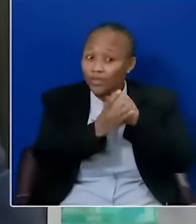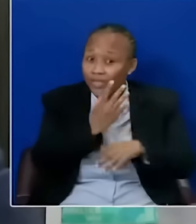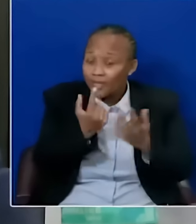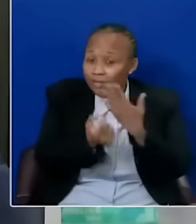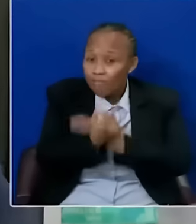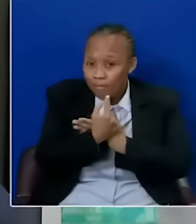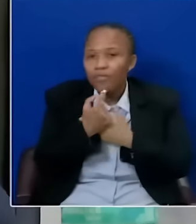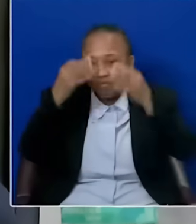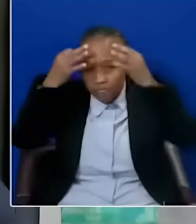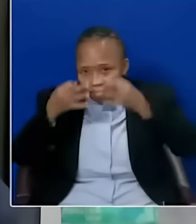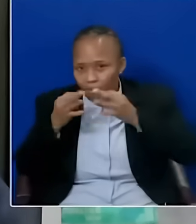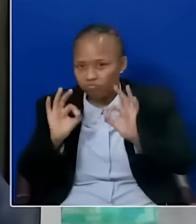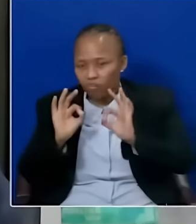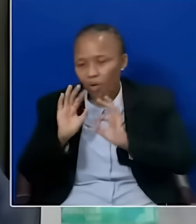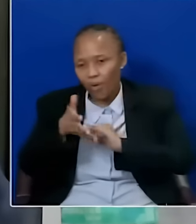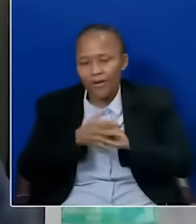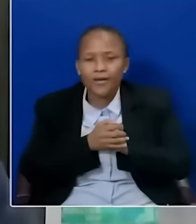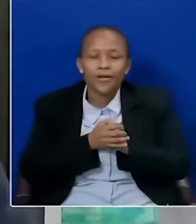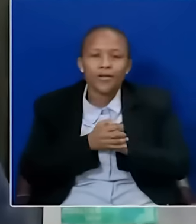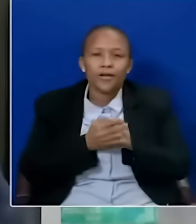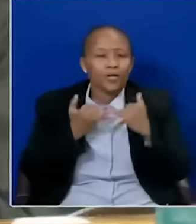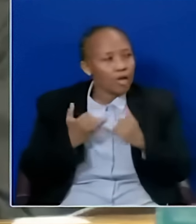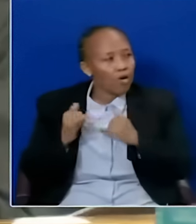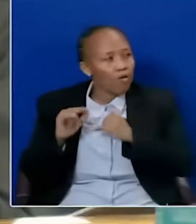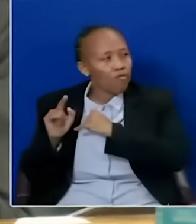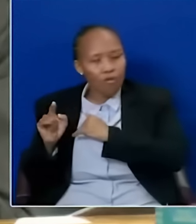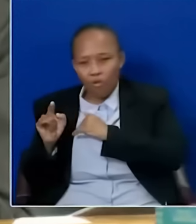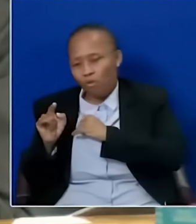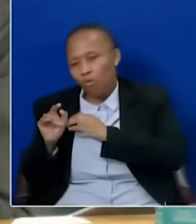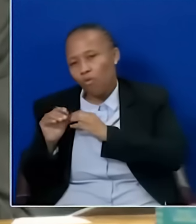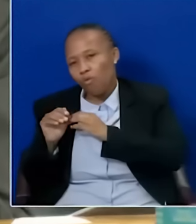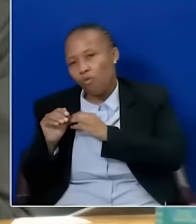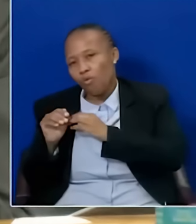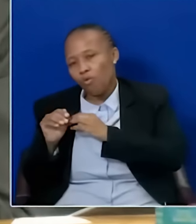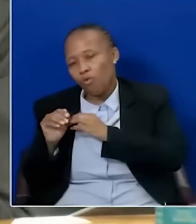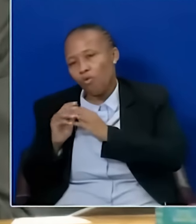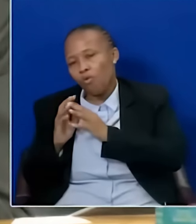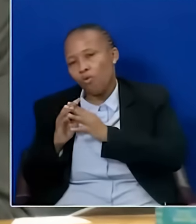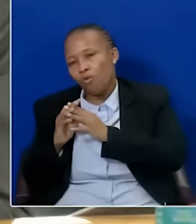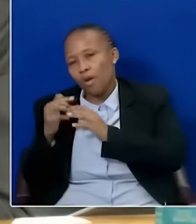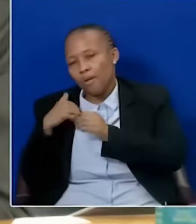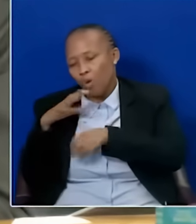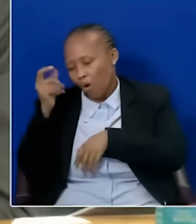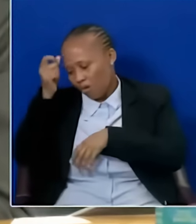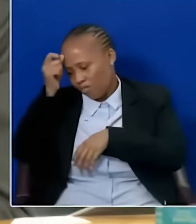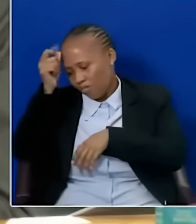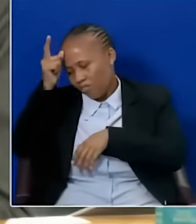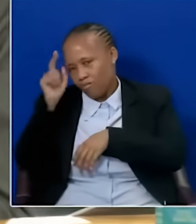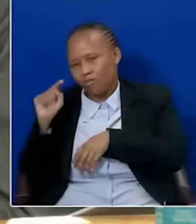But, I mean, for present purposes, I just want to establish it is possible. If you and the prosecutor,